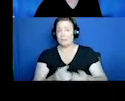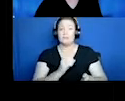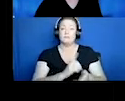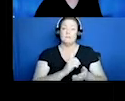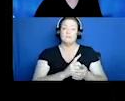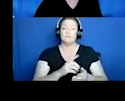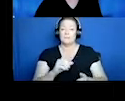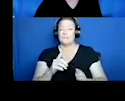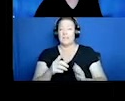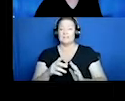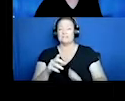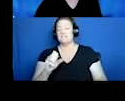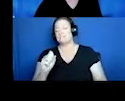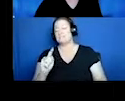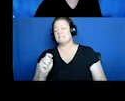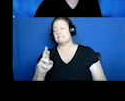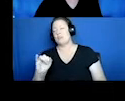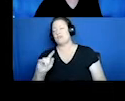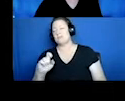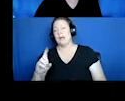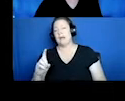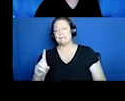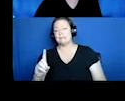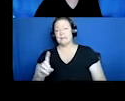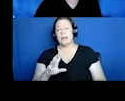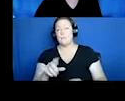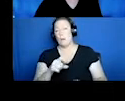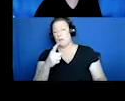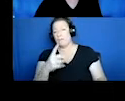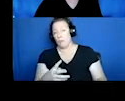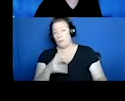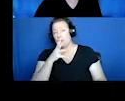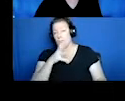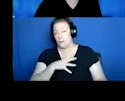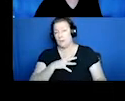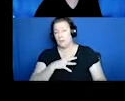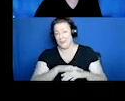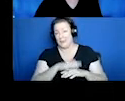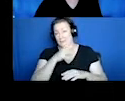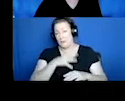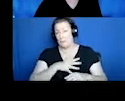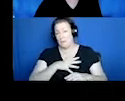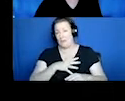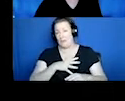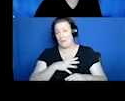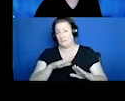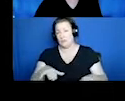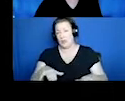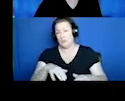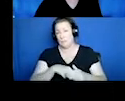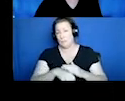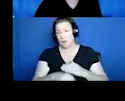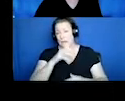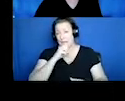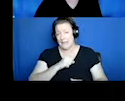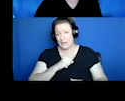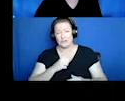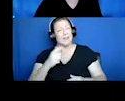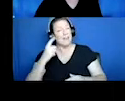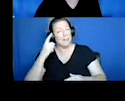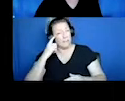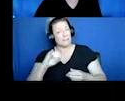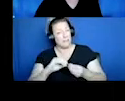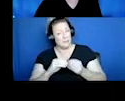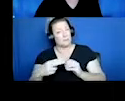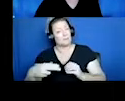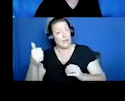sterilized about a quarter of Native women of childbearing age. And there's actually evidence to suggest that this number was actually much higher. So most